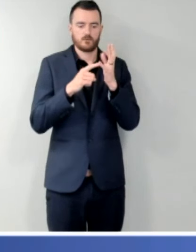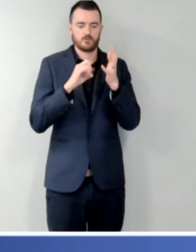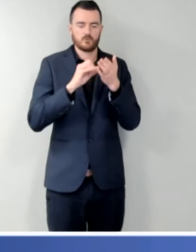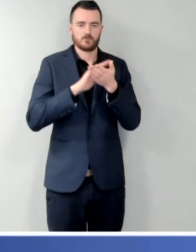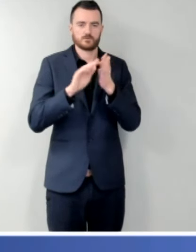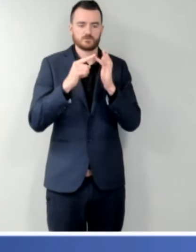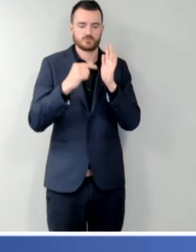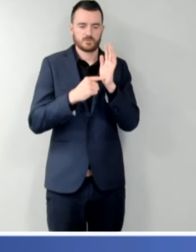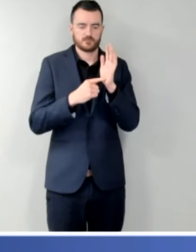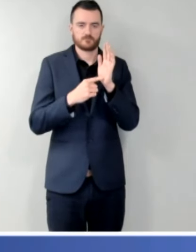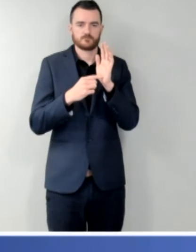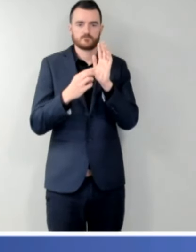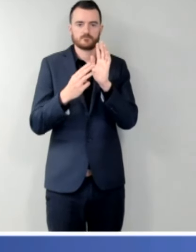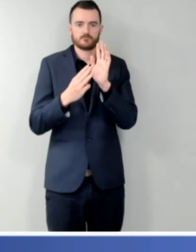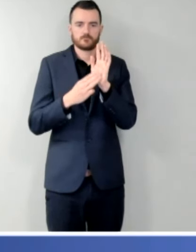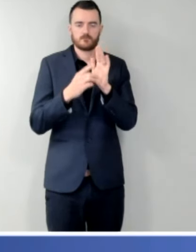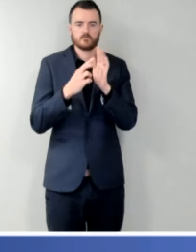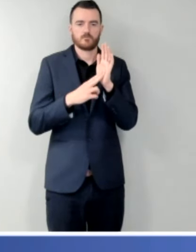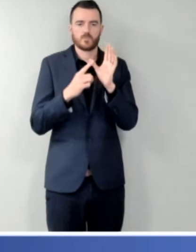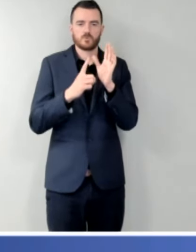Mona Lee,